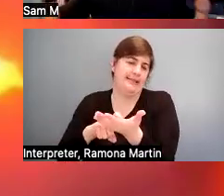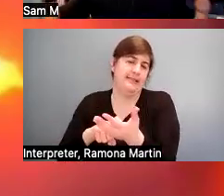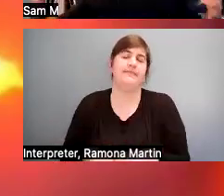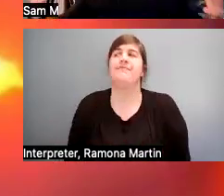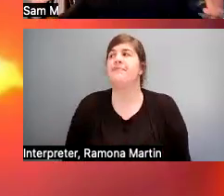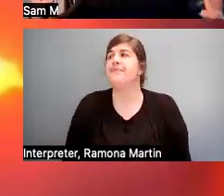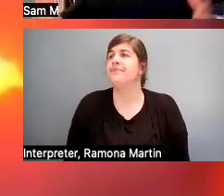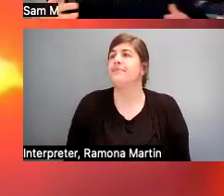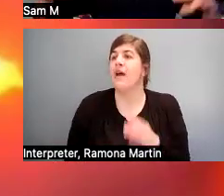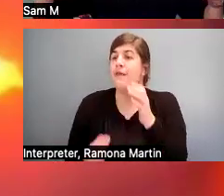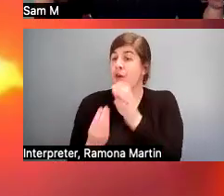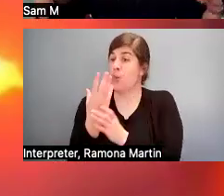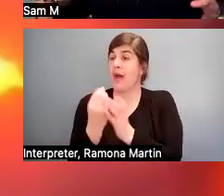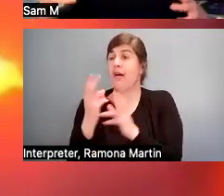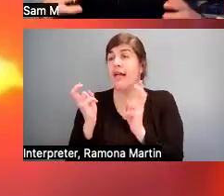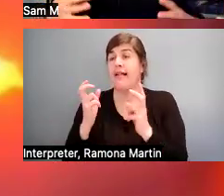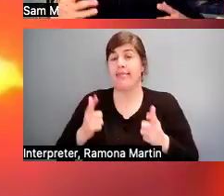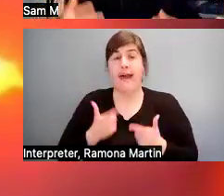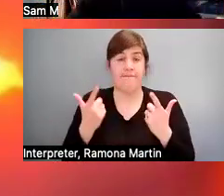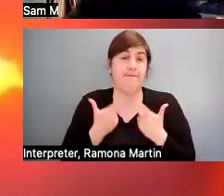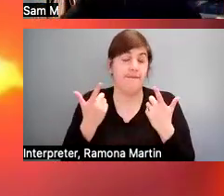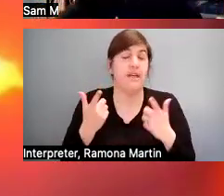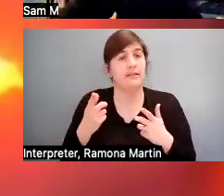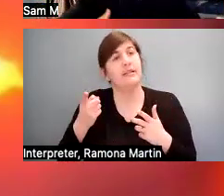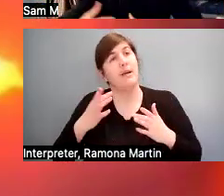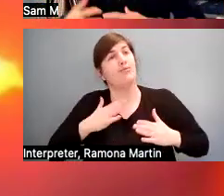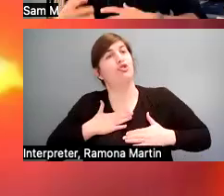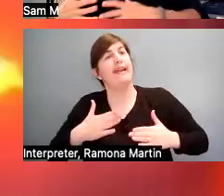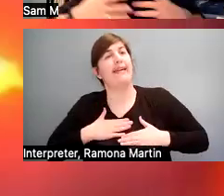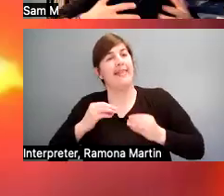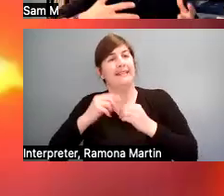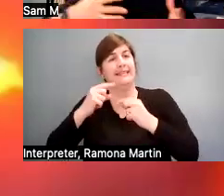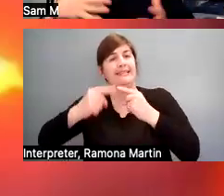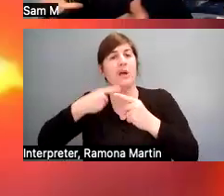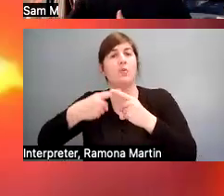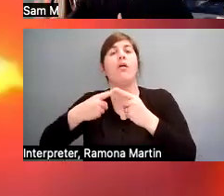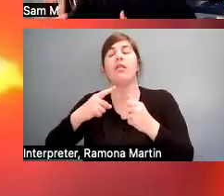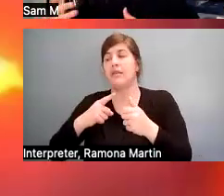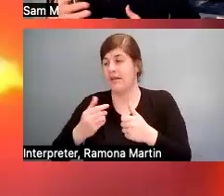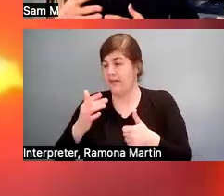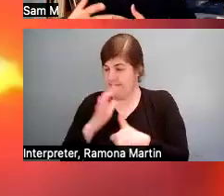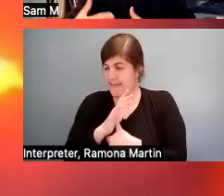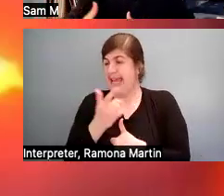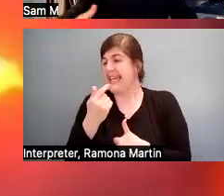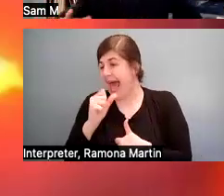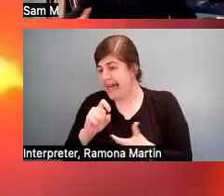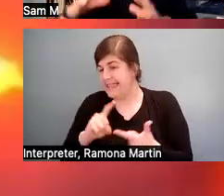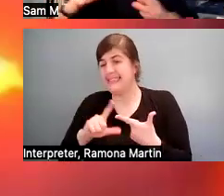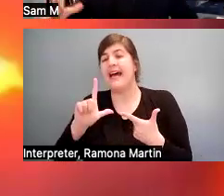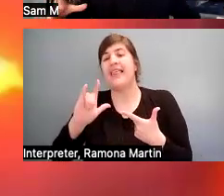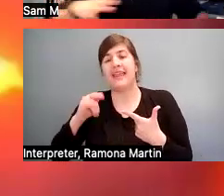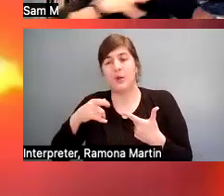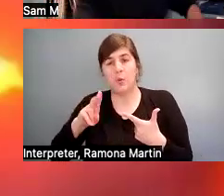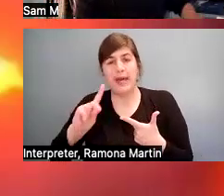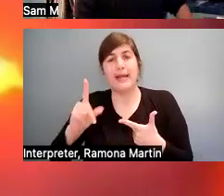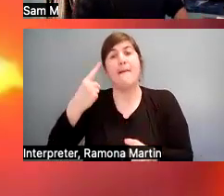they're alive. They breathe in cycles because they're full of liquid and gas, and you're pumping